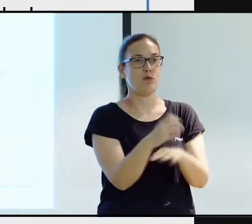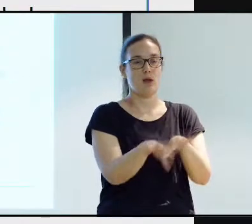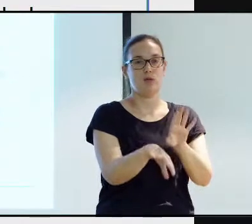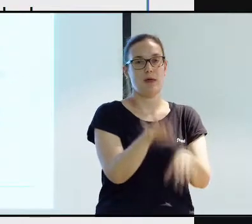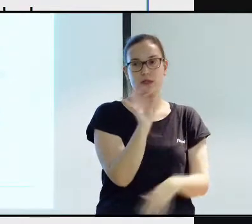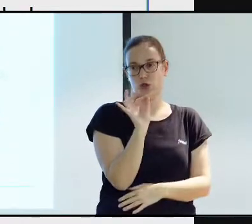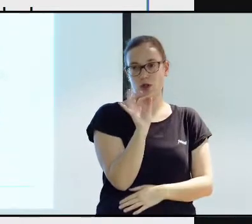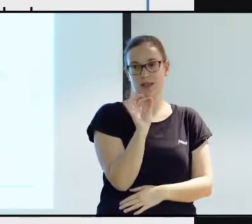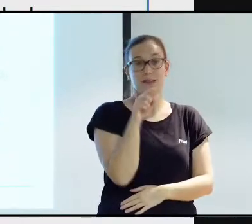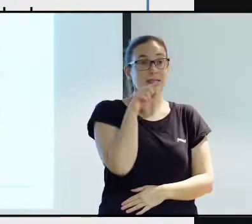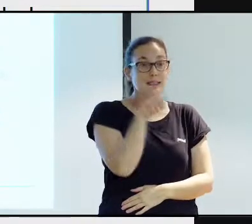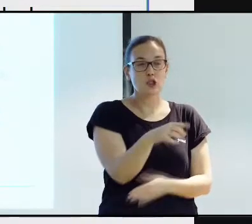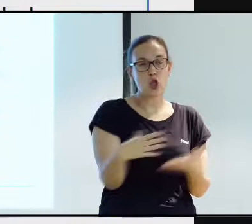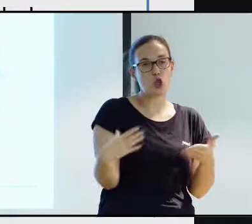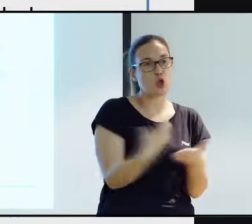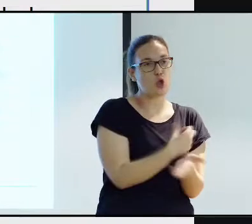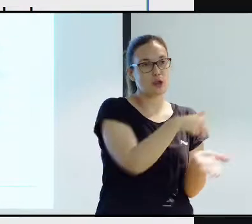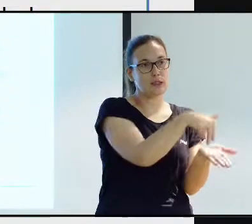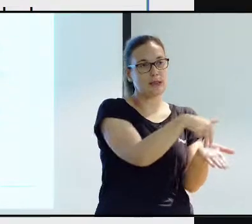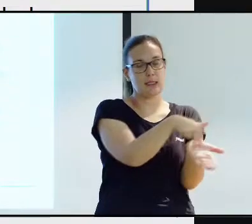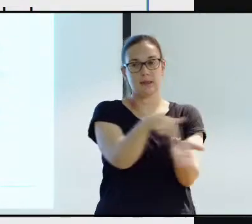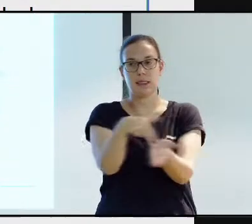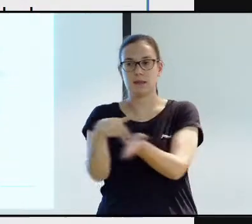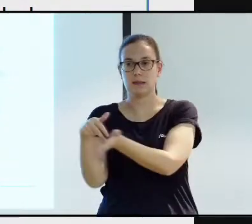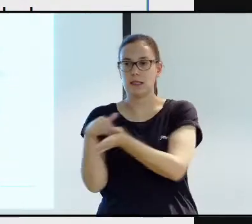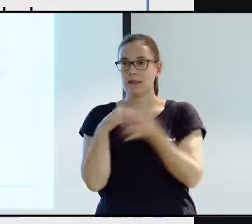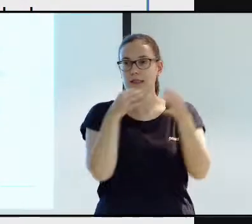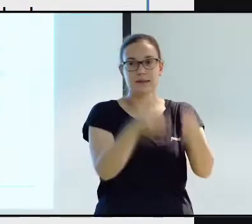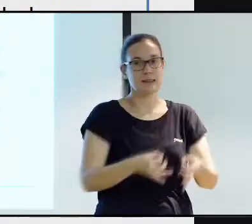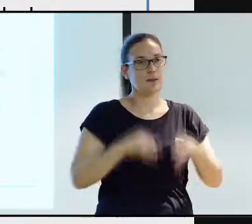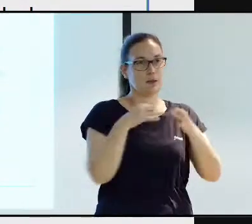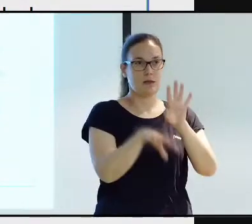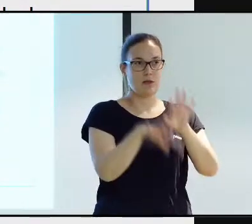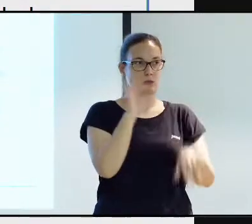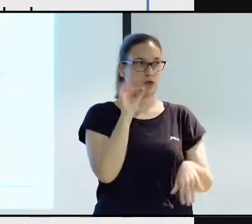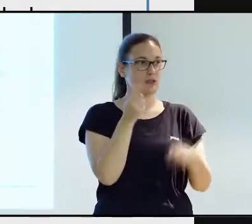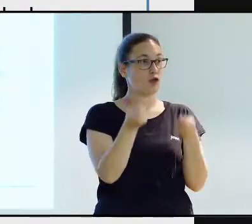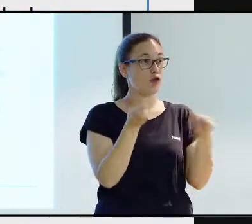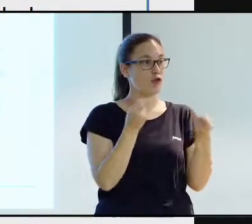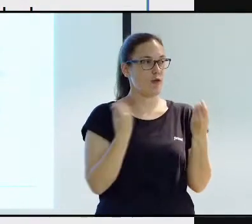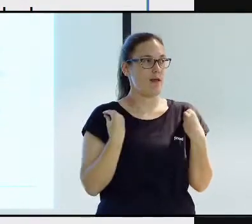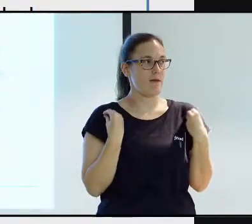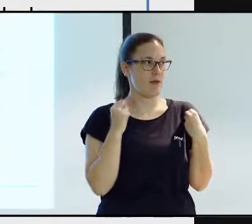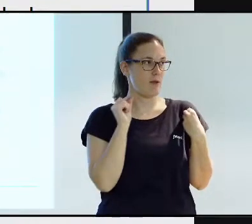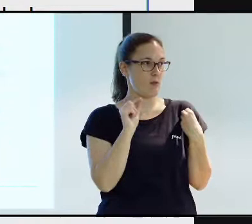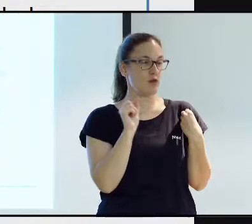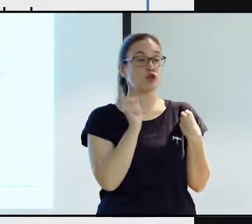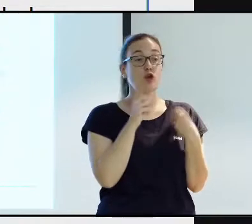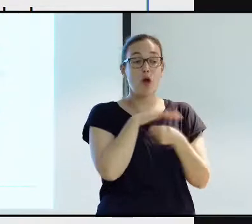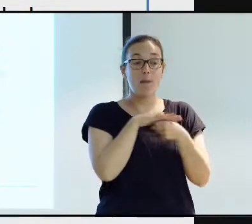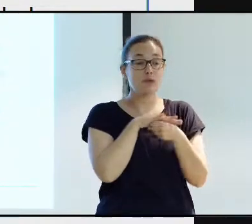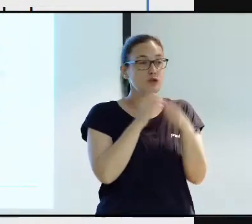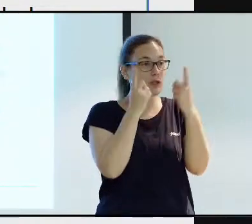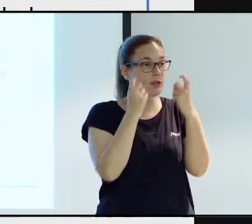help people in health issues and their daily lives, etc. But they particularly have to help people with intellectual, functional